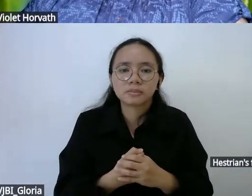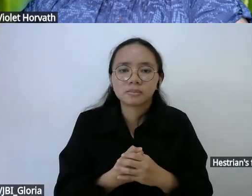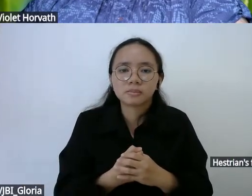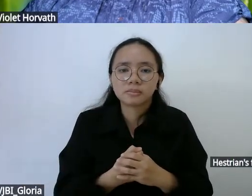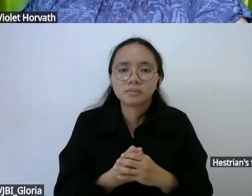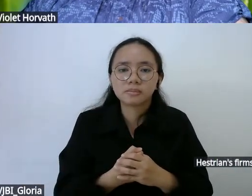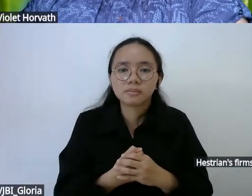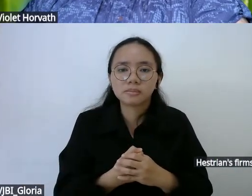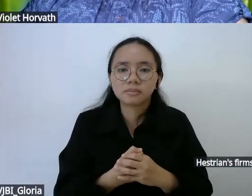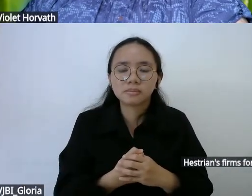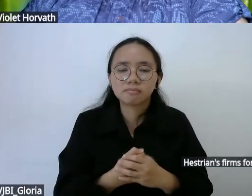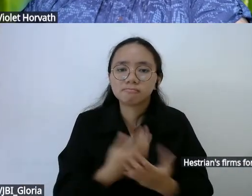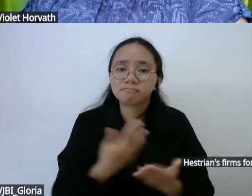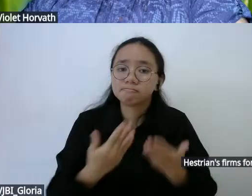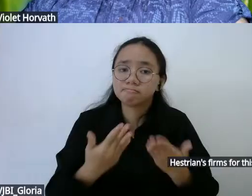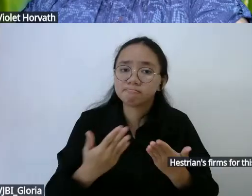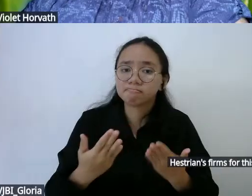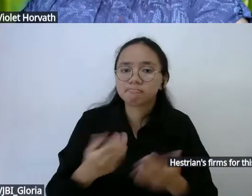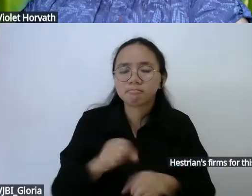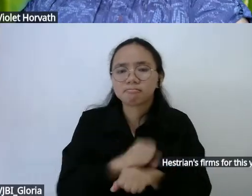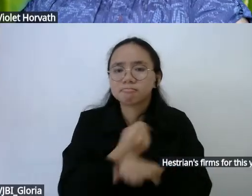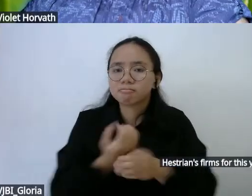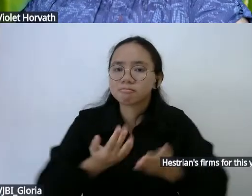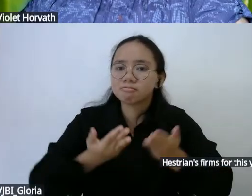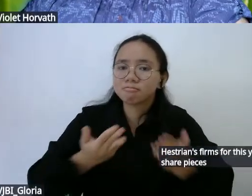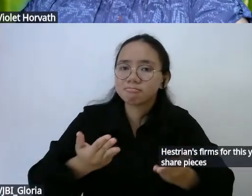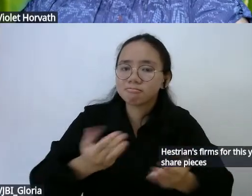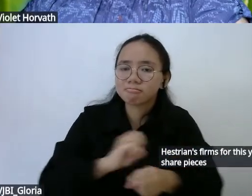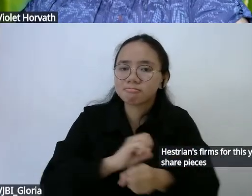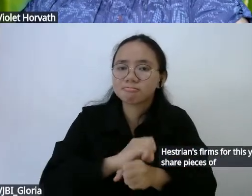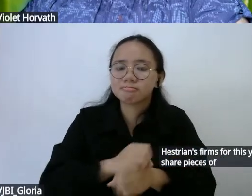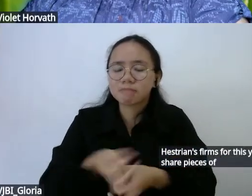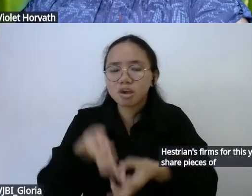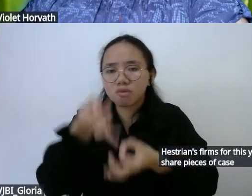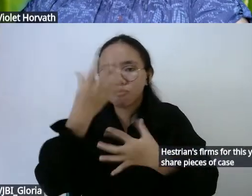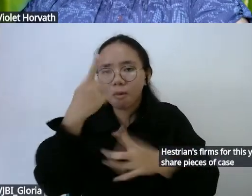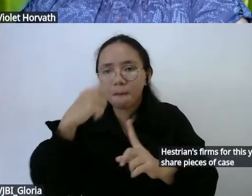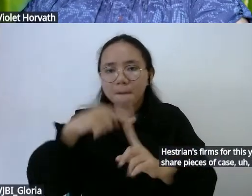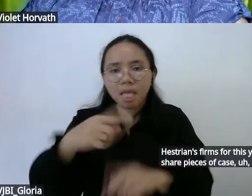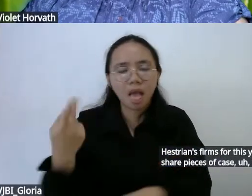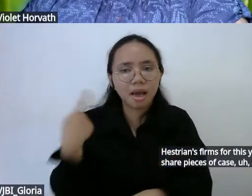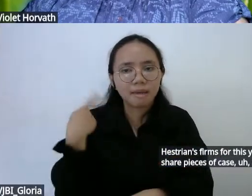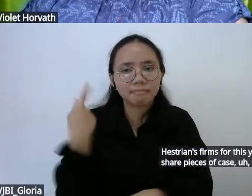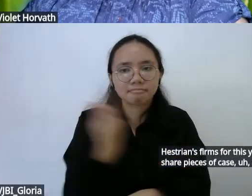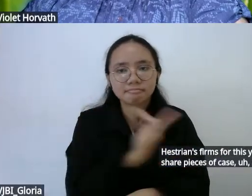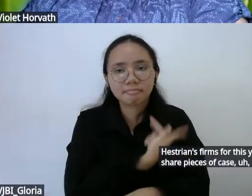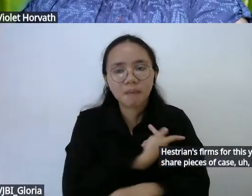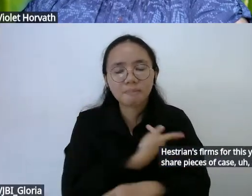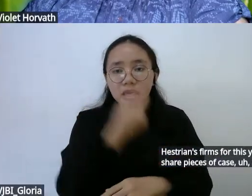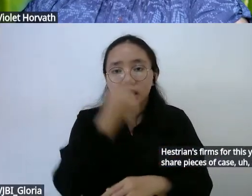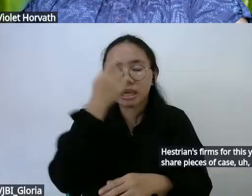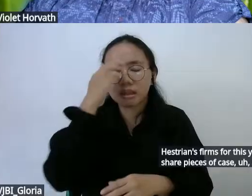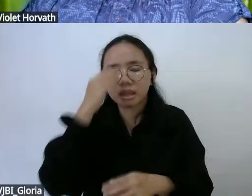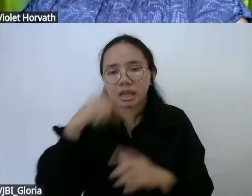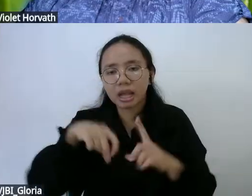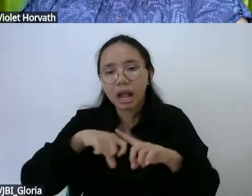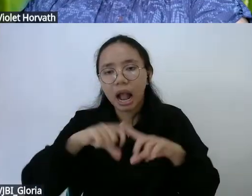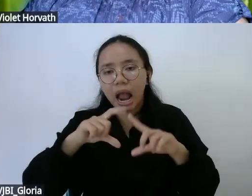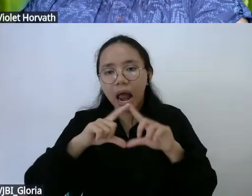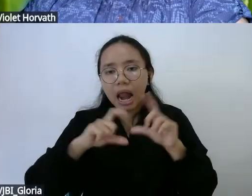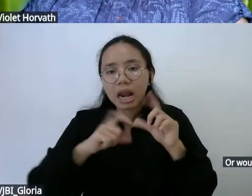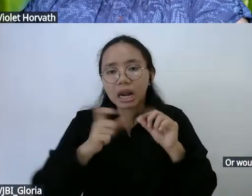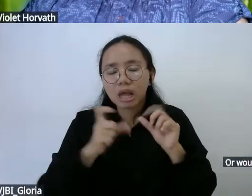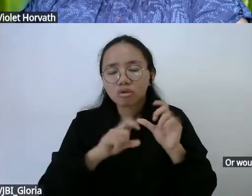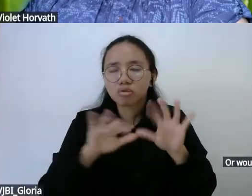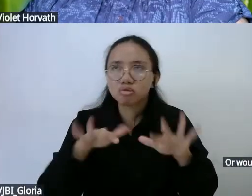some advice, maybe just 3 pieces of case advice for us. Or what you give to social workers in Indonesia